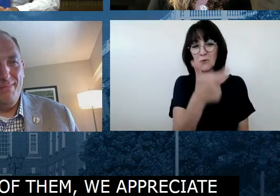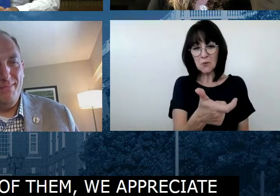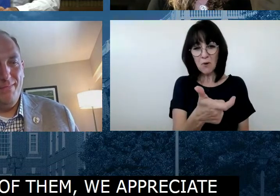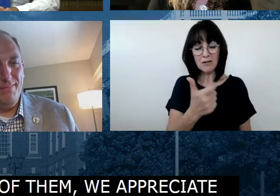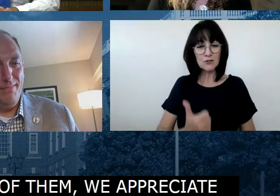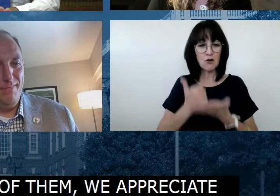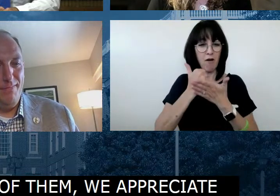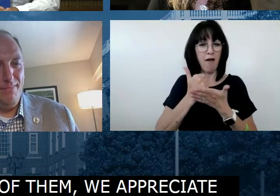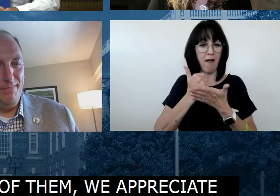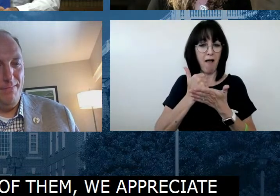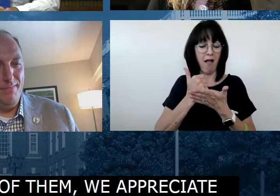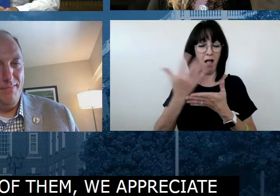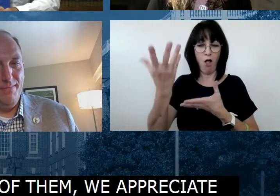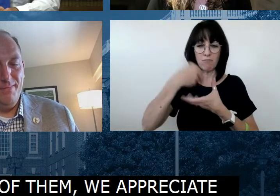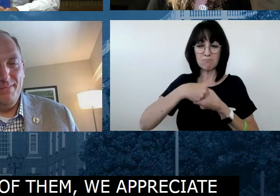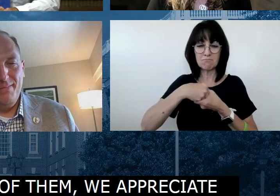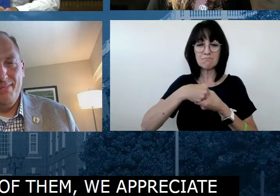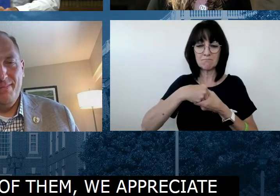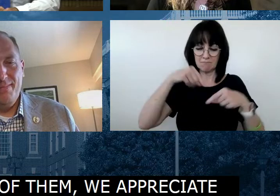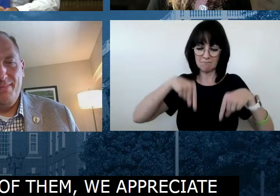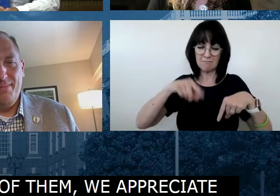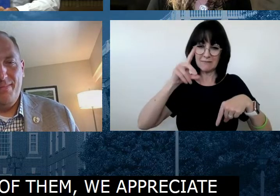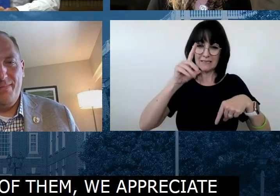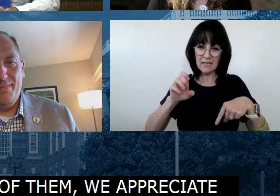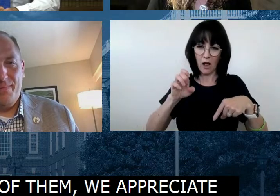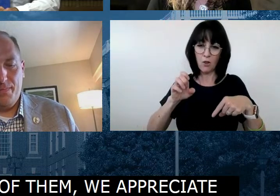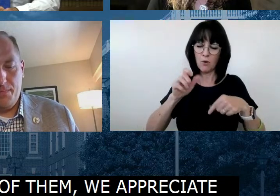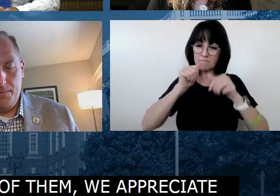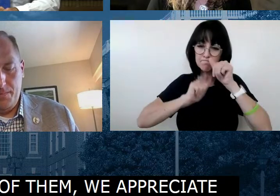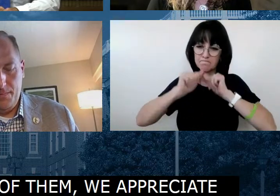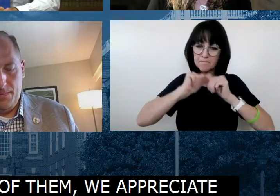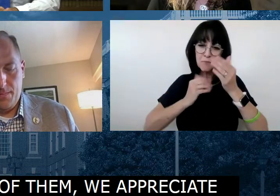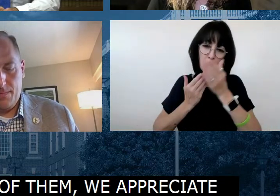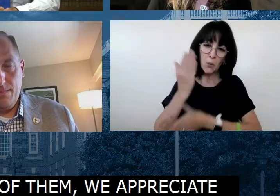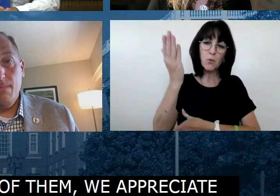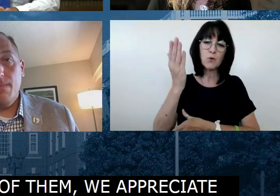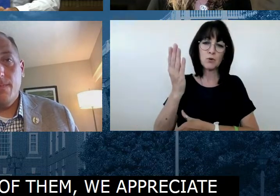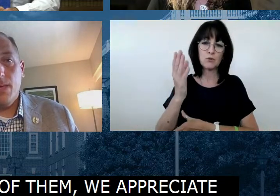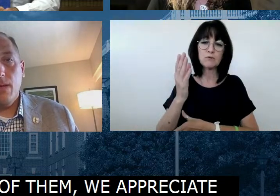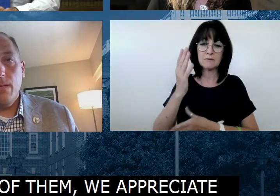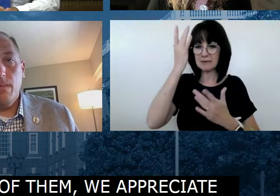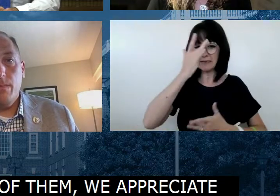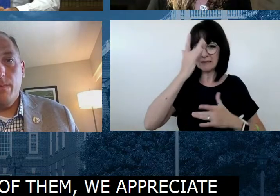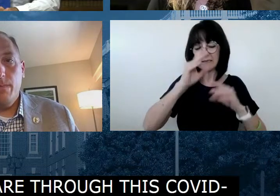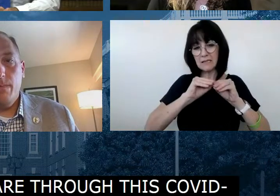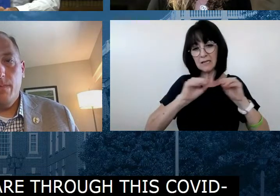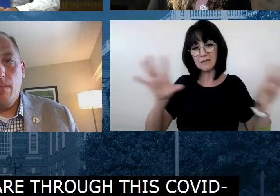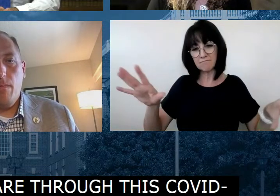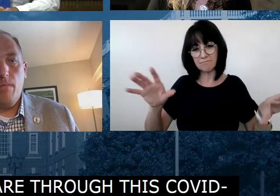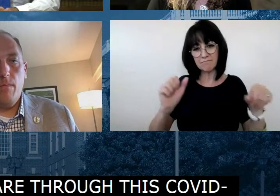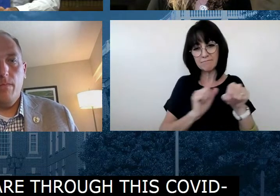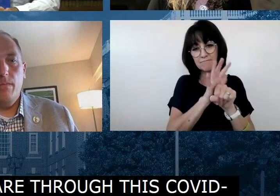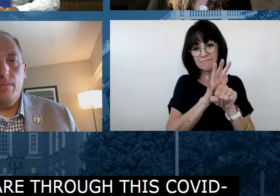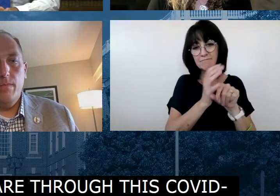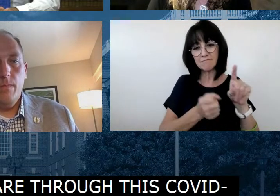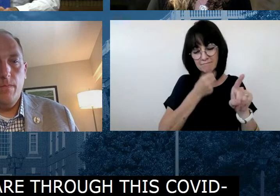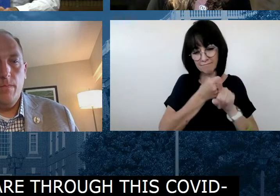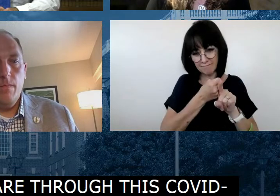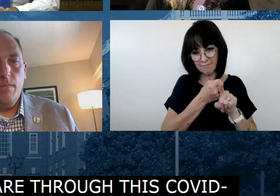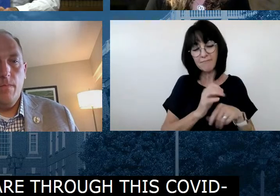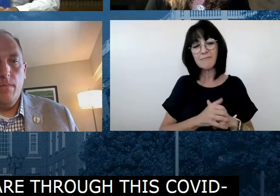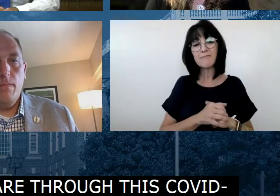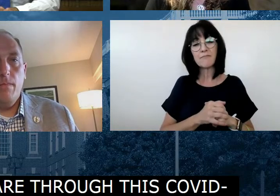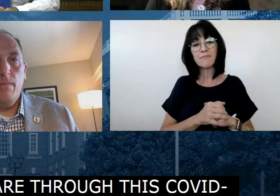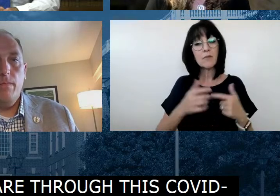through this COVID-19 pandemic. We look forward to ongoing communications about the situation here